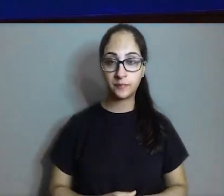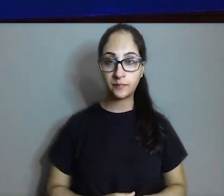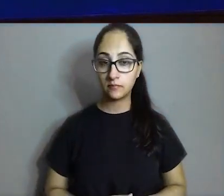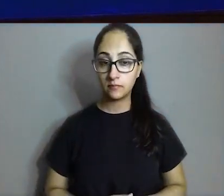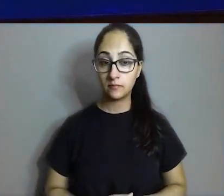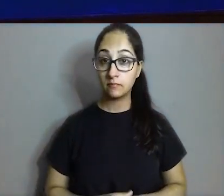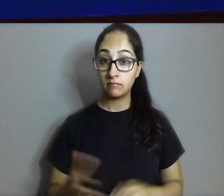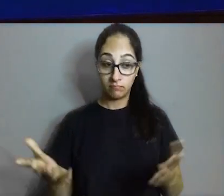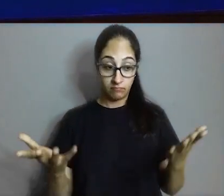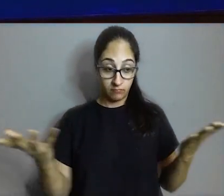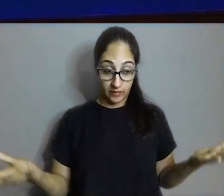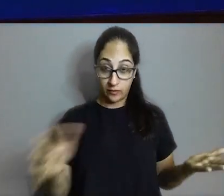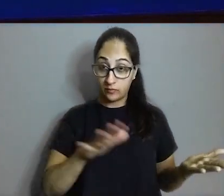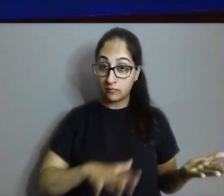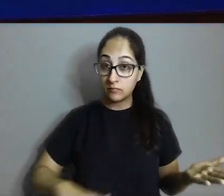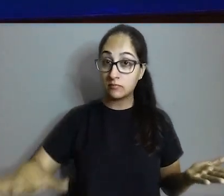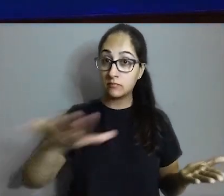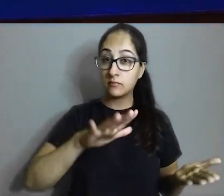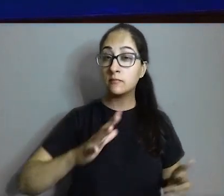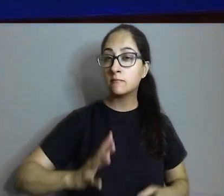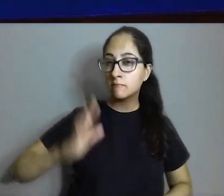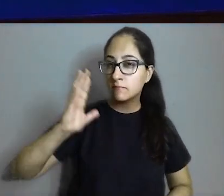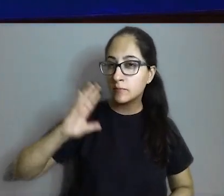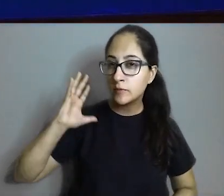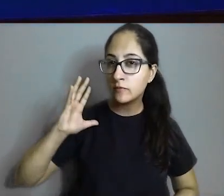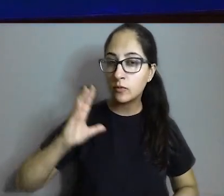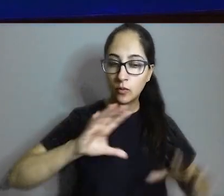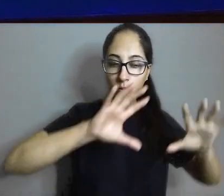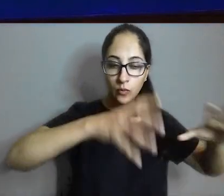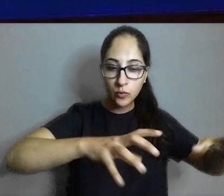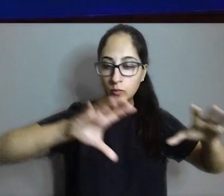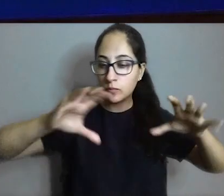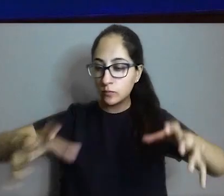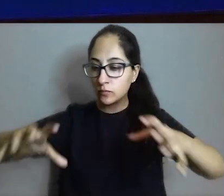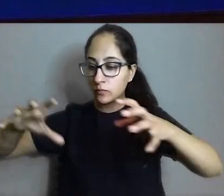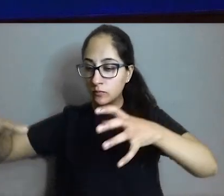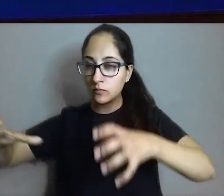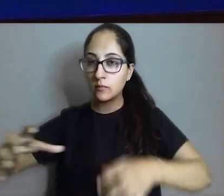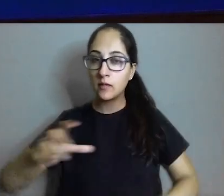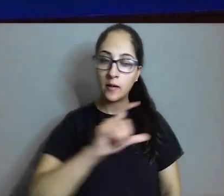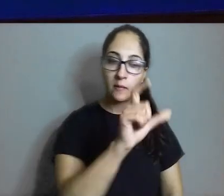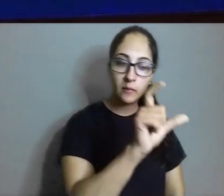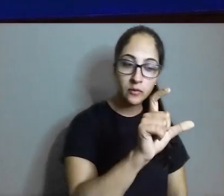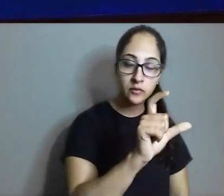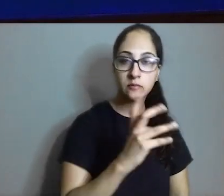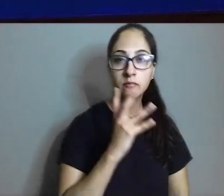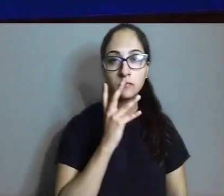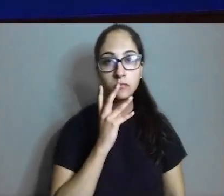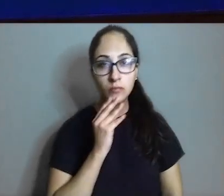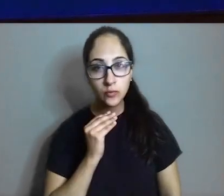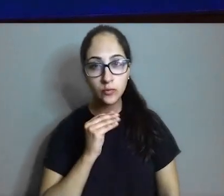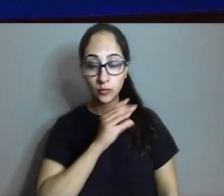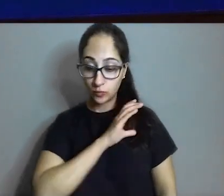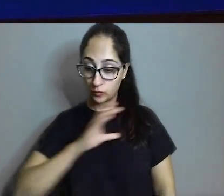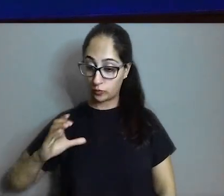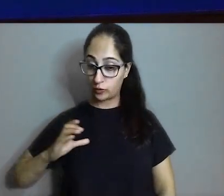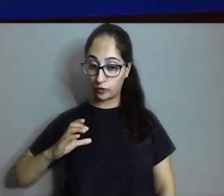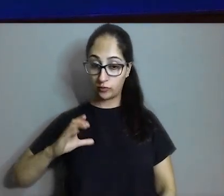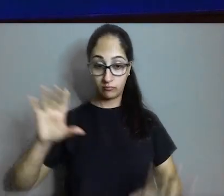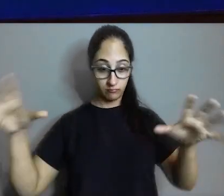It was here, in Al-Andalus, that Muslims, Jews,